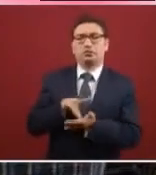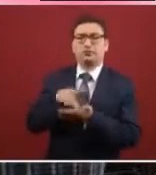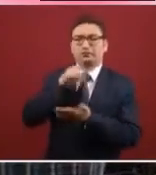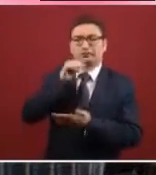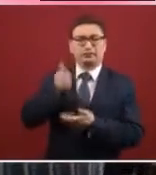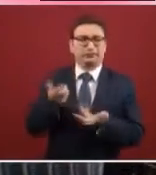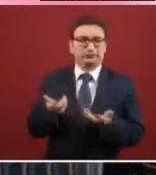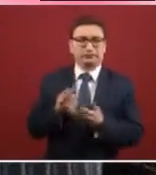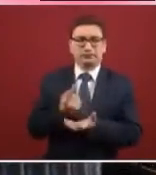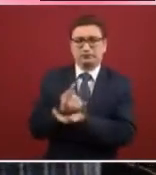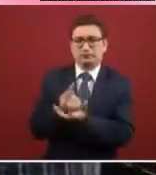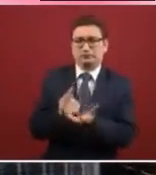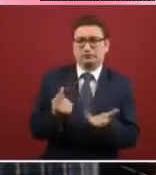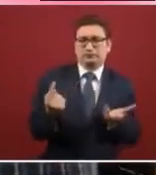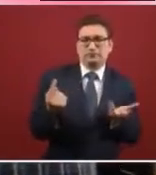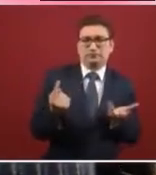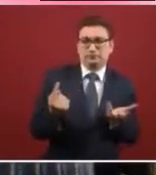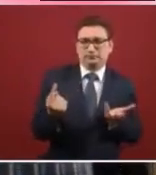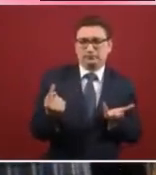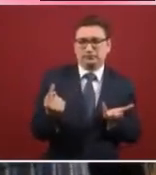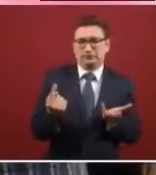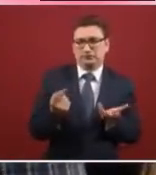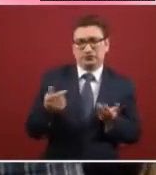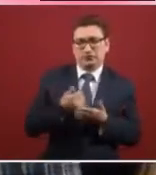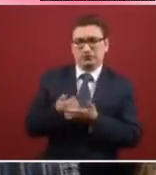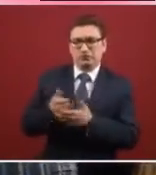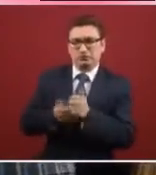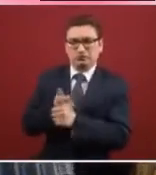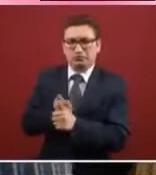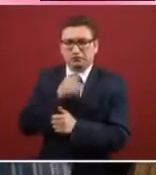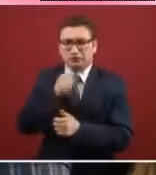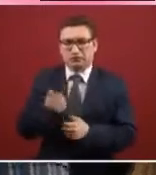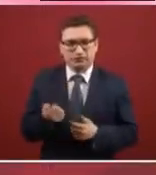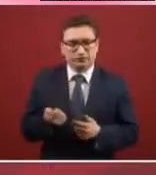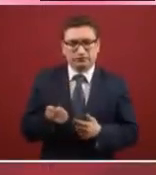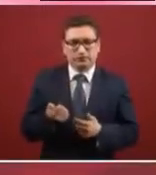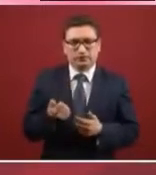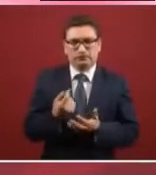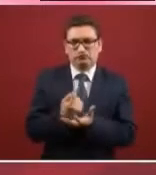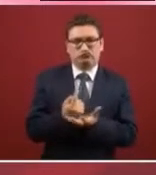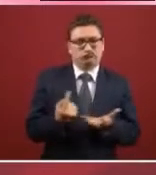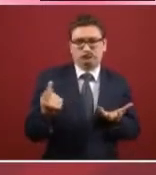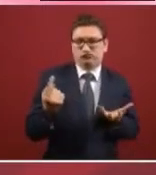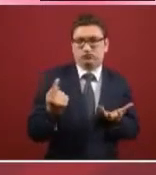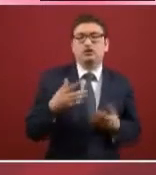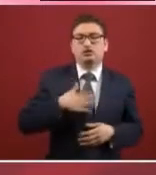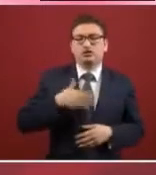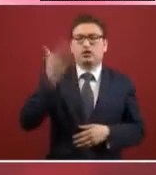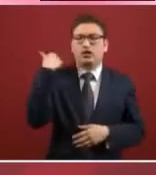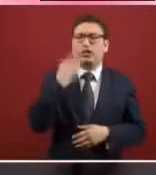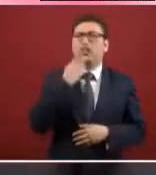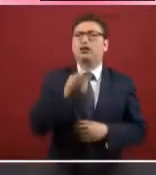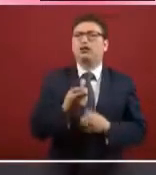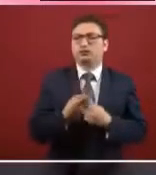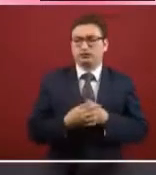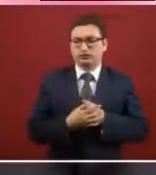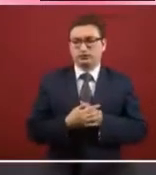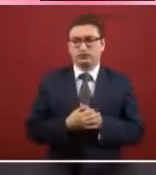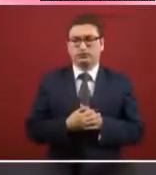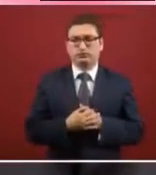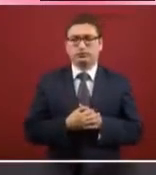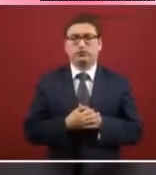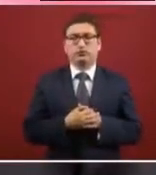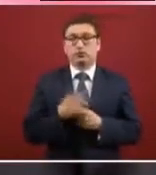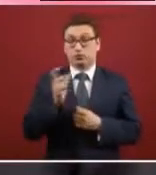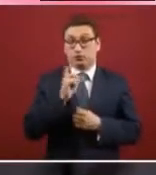not have the no va a tener support respaldo. Or backing. ¿Qué dije? What did I say? Cuando se presenta el movimiento de la